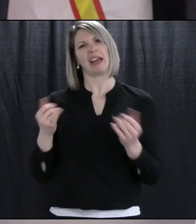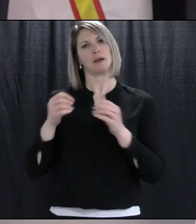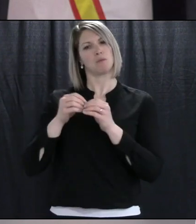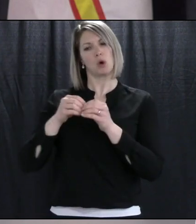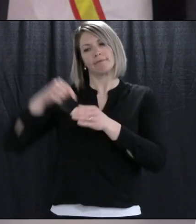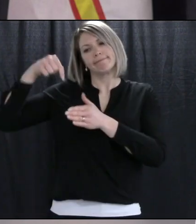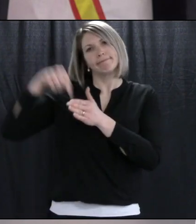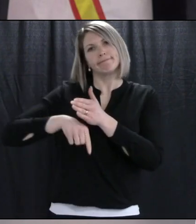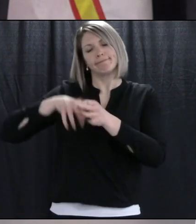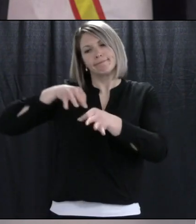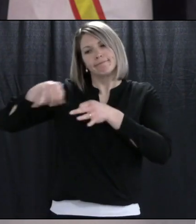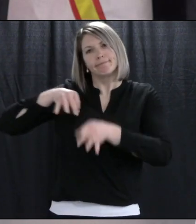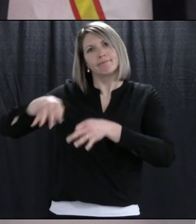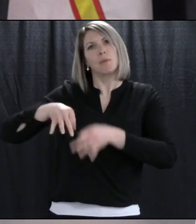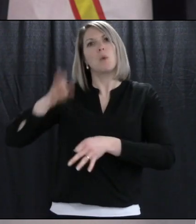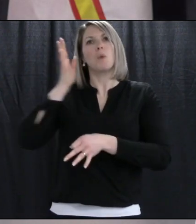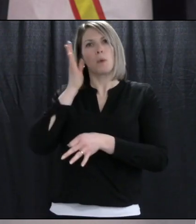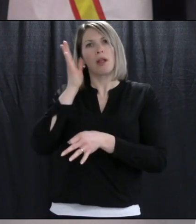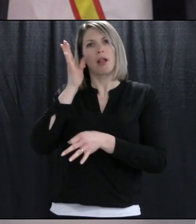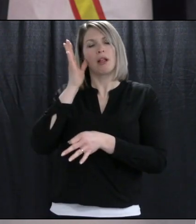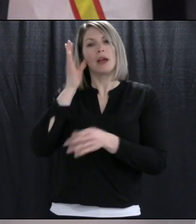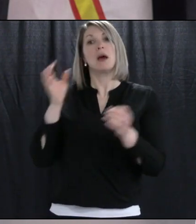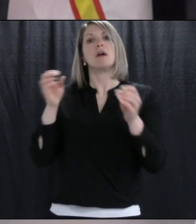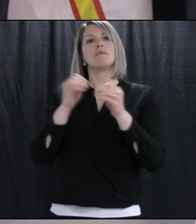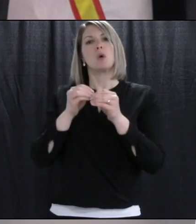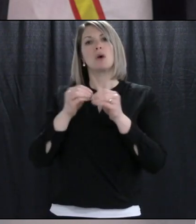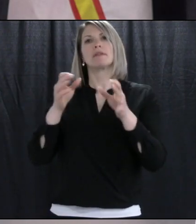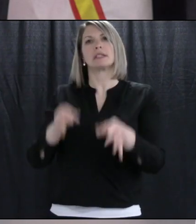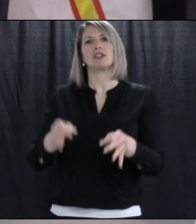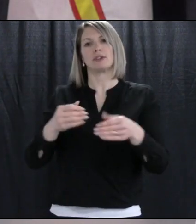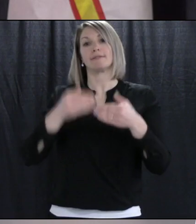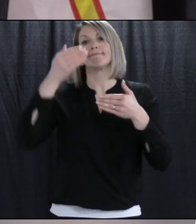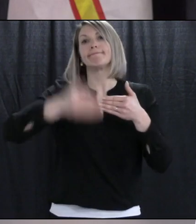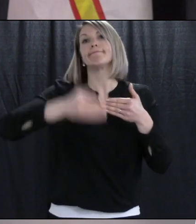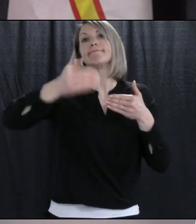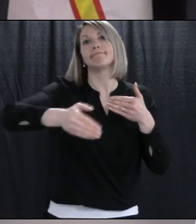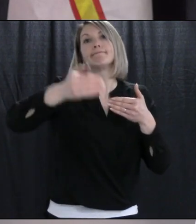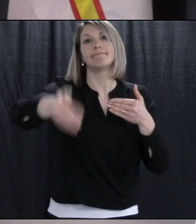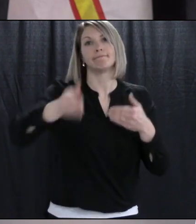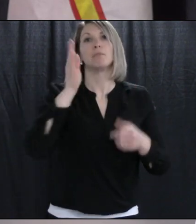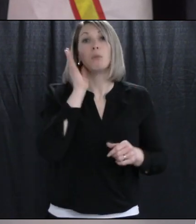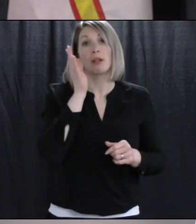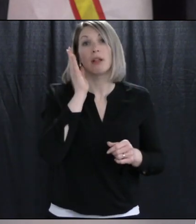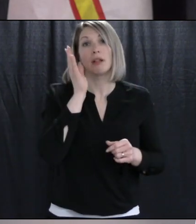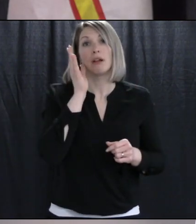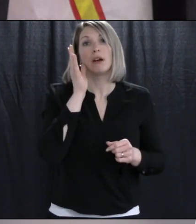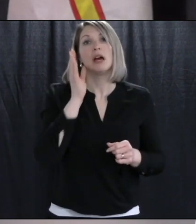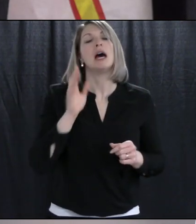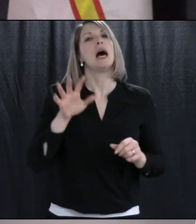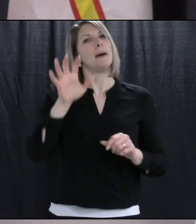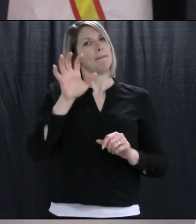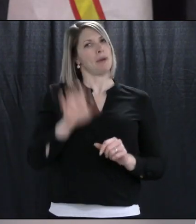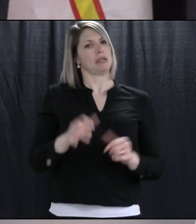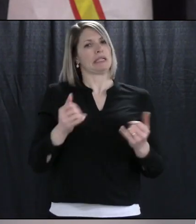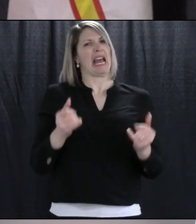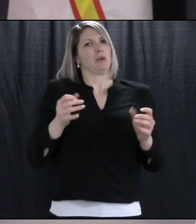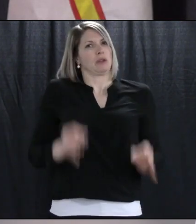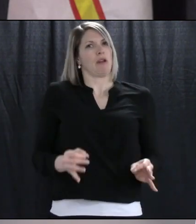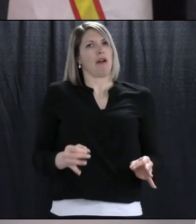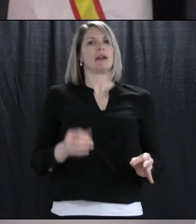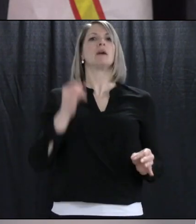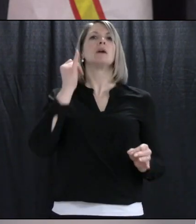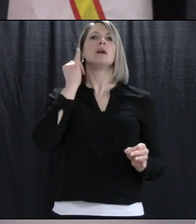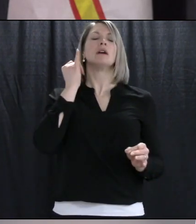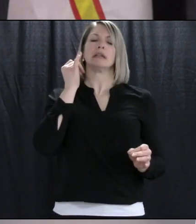be taking further action in the coming days. We must act now. If this situation wasn't